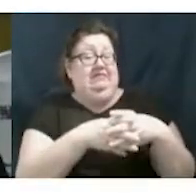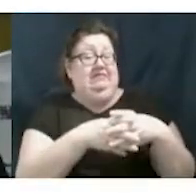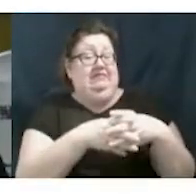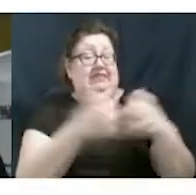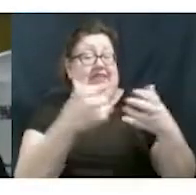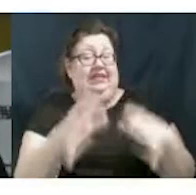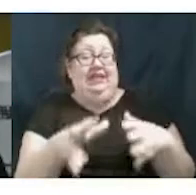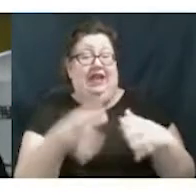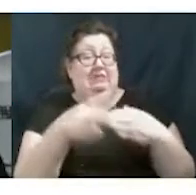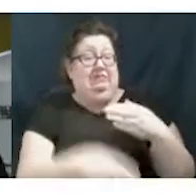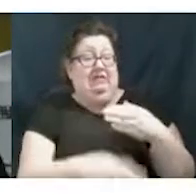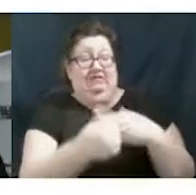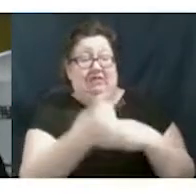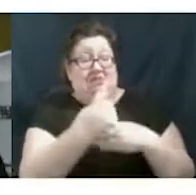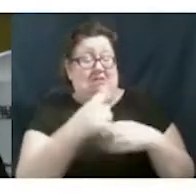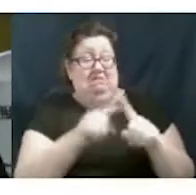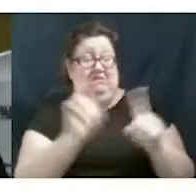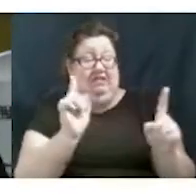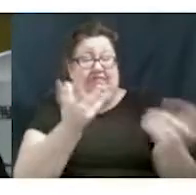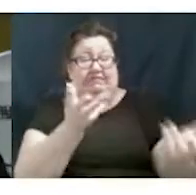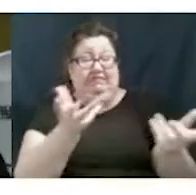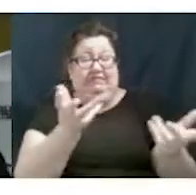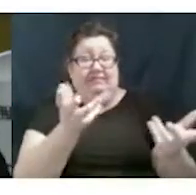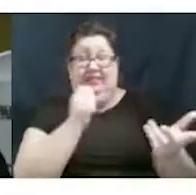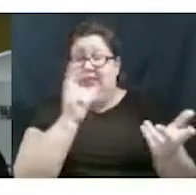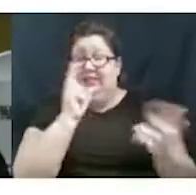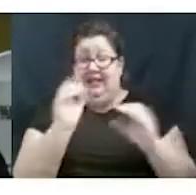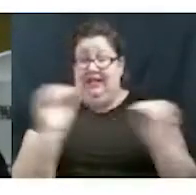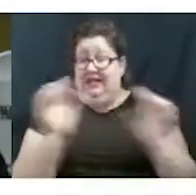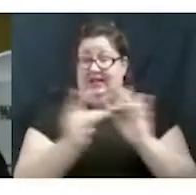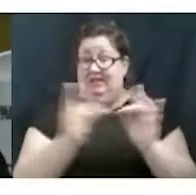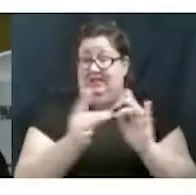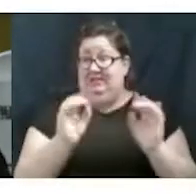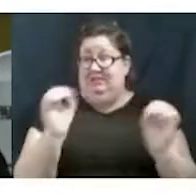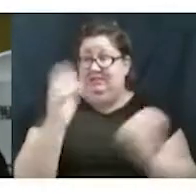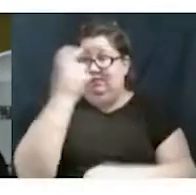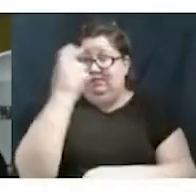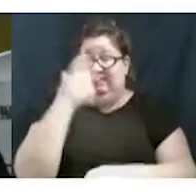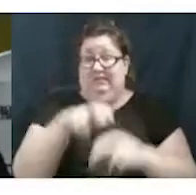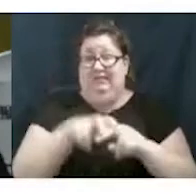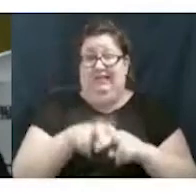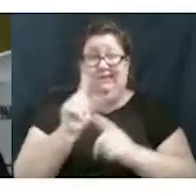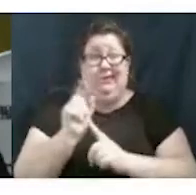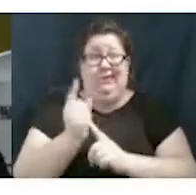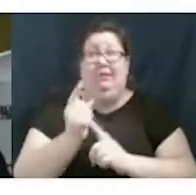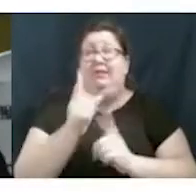to cut anybody short, but I don't see any need for us to sit here for 20